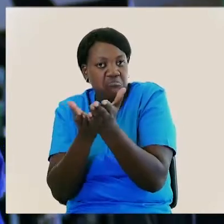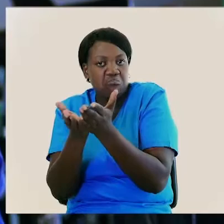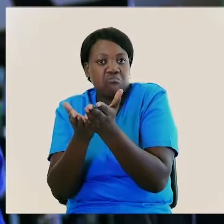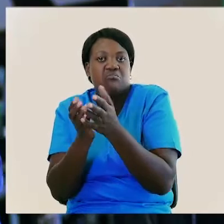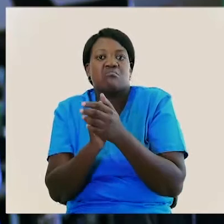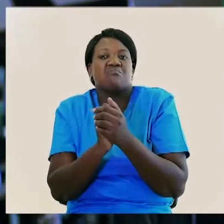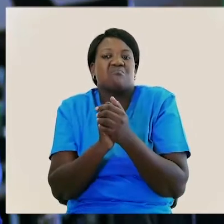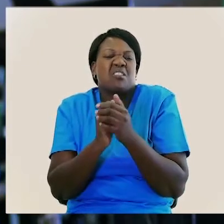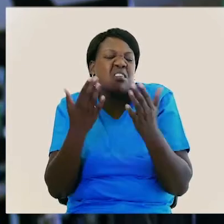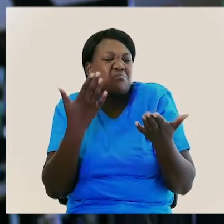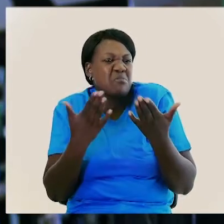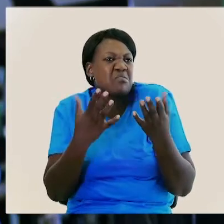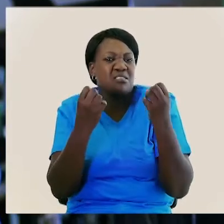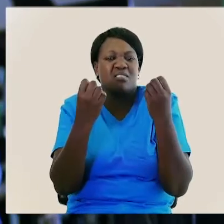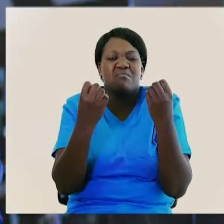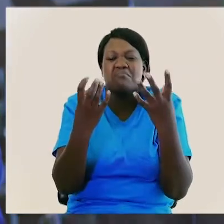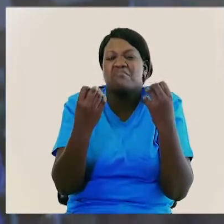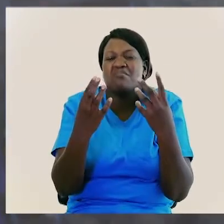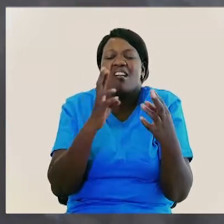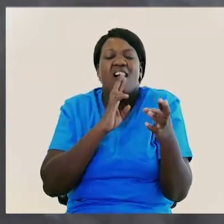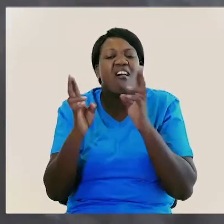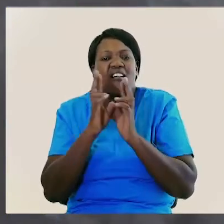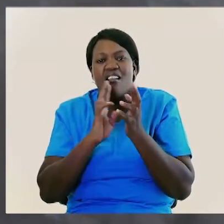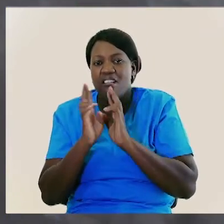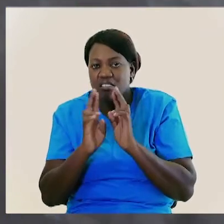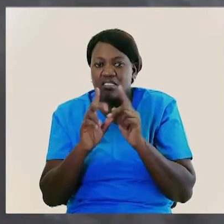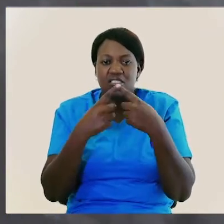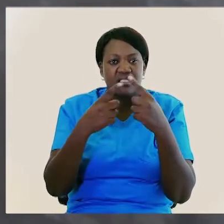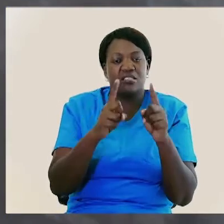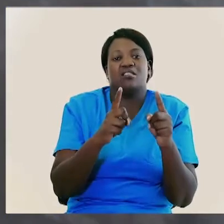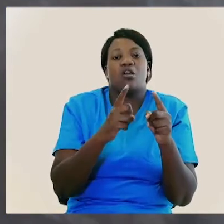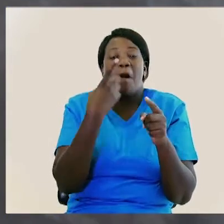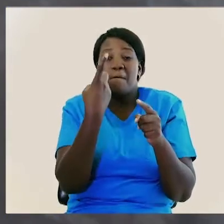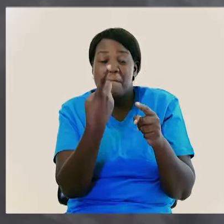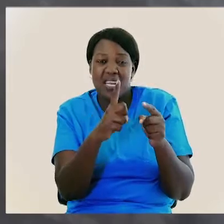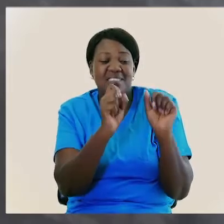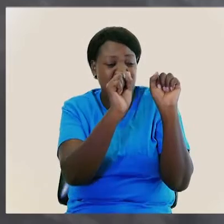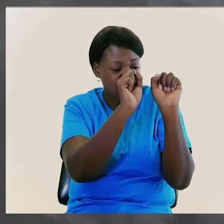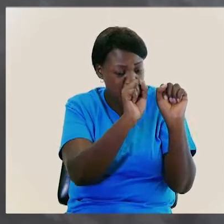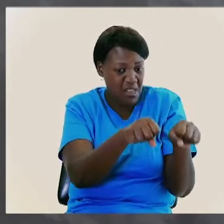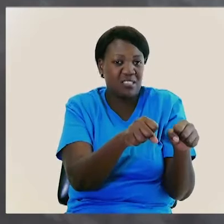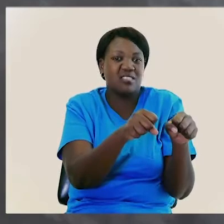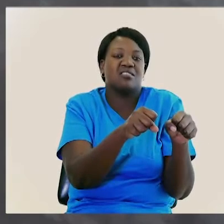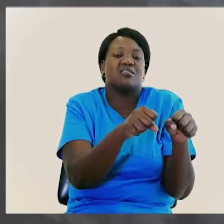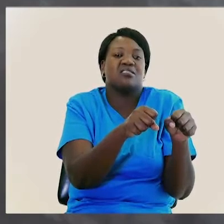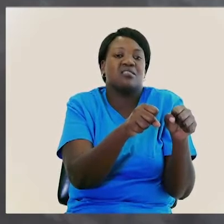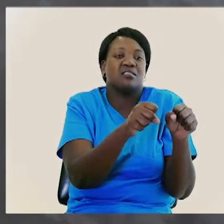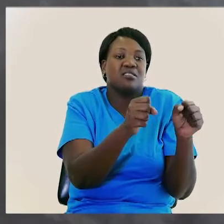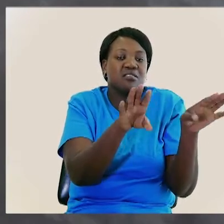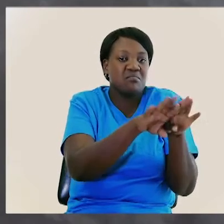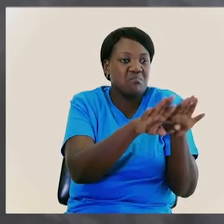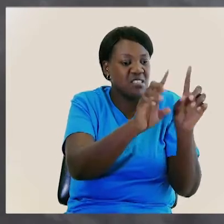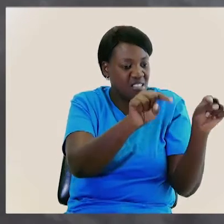There may be many answers to this question, but in most cases, firms have to produce in order to meet people's demands and to